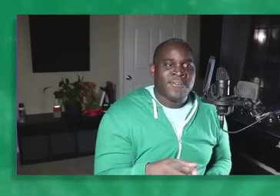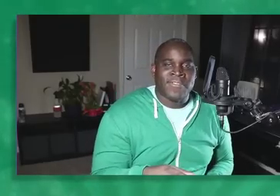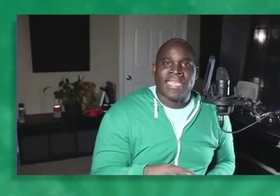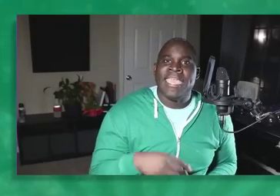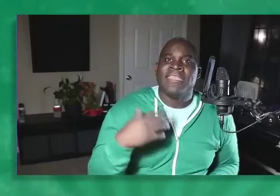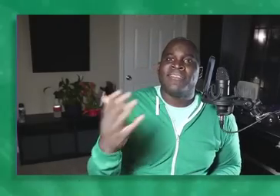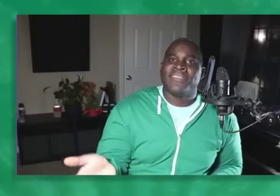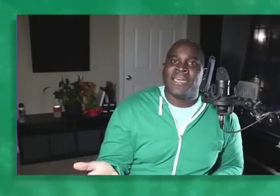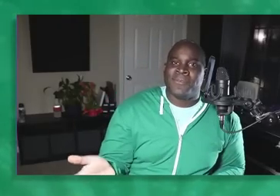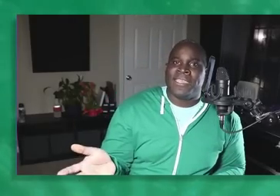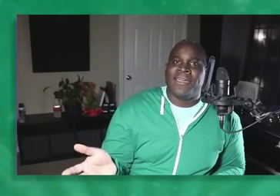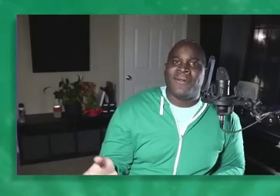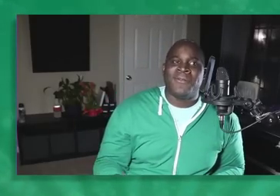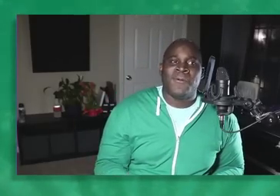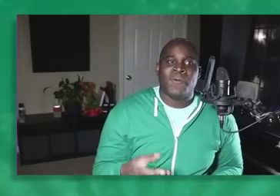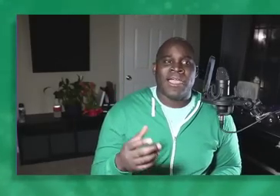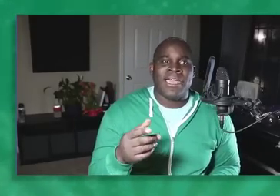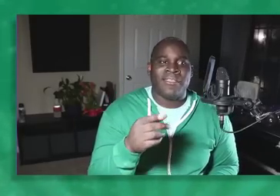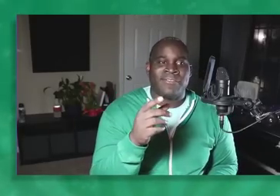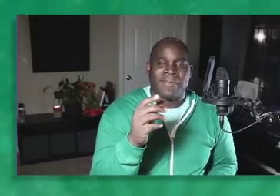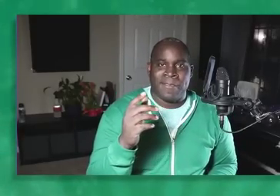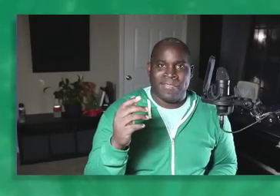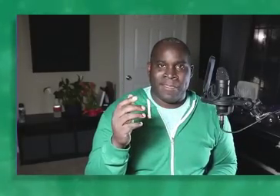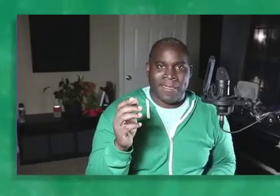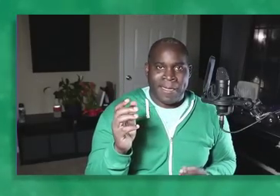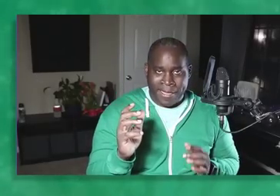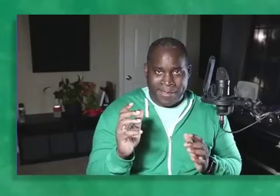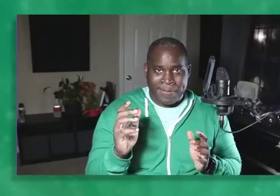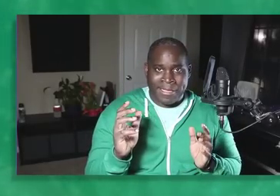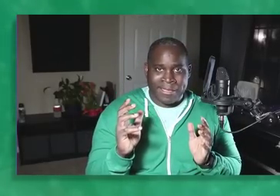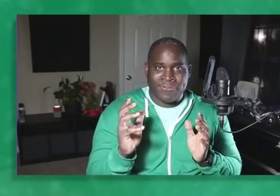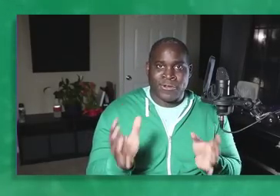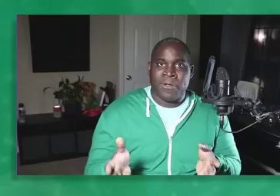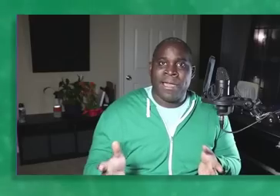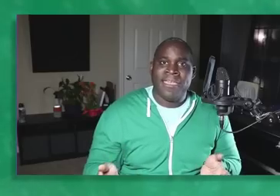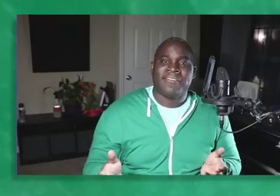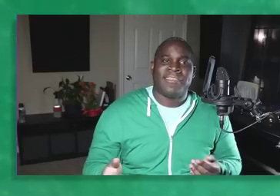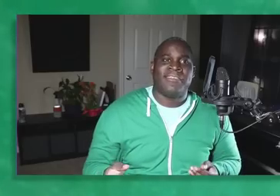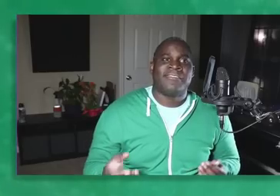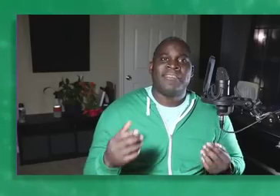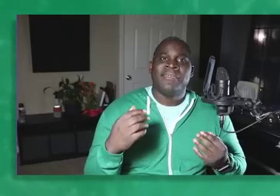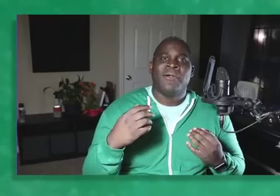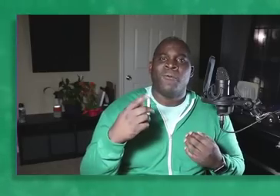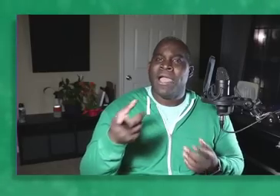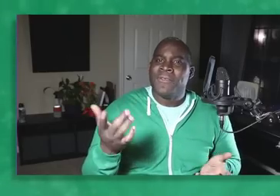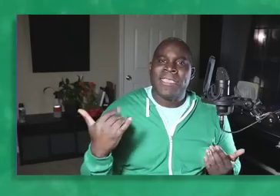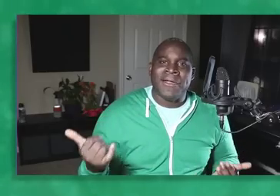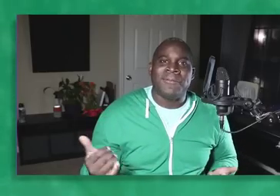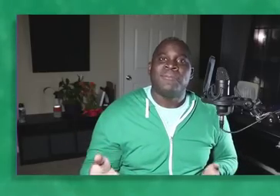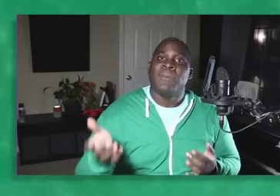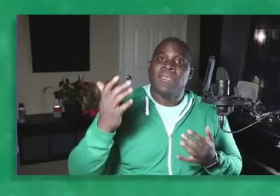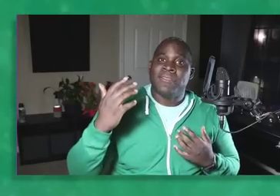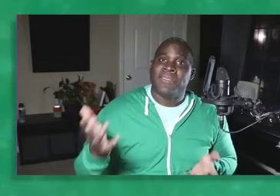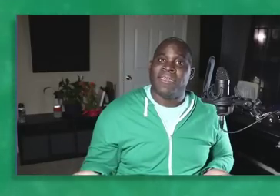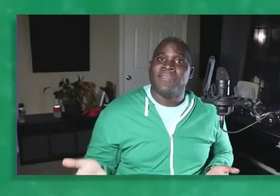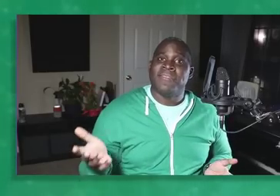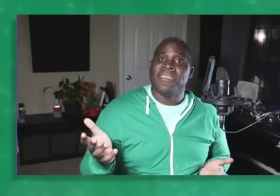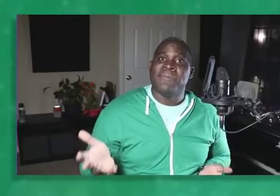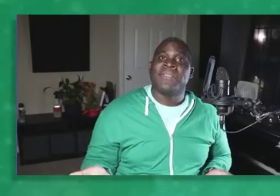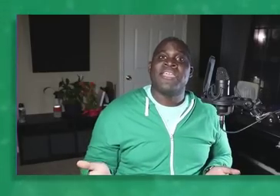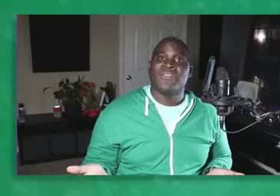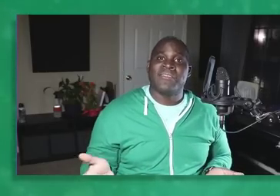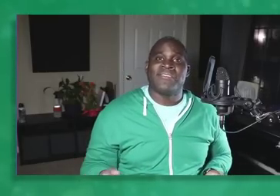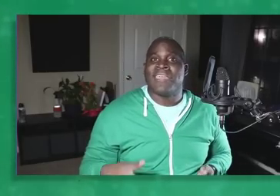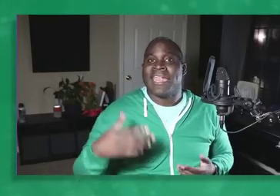Captain Ginger is like, hey, it doesn't help to yell. Whereas the General Amaya says, why you yell?